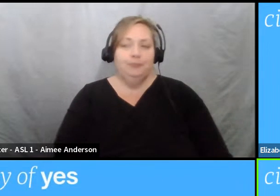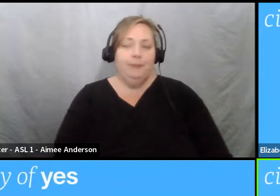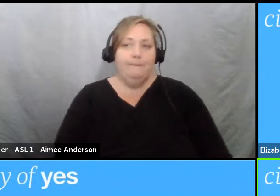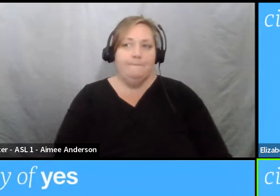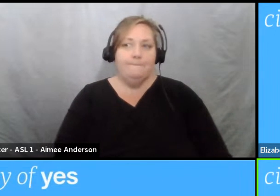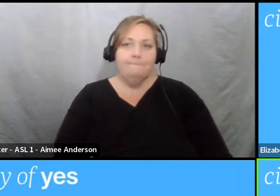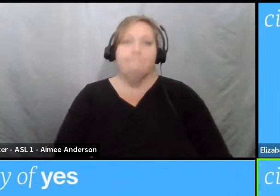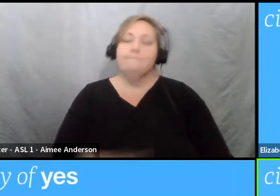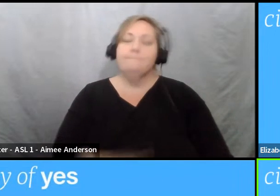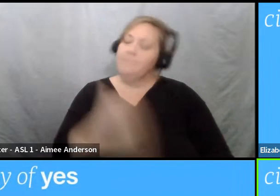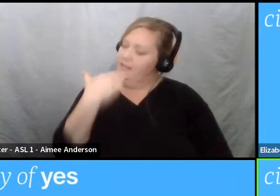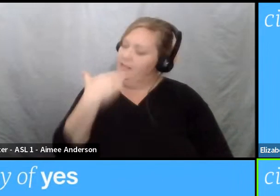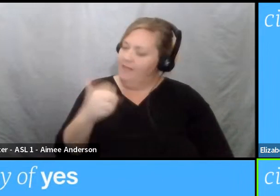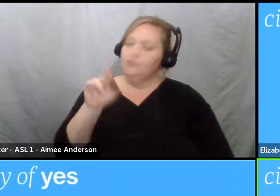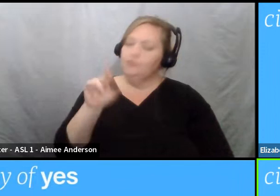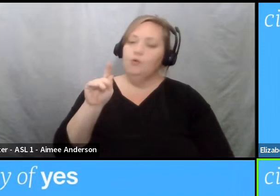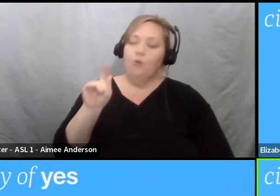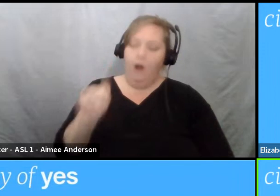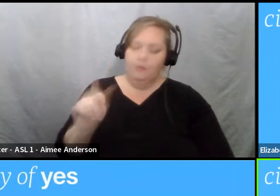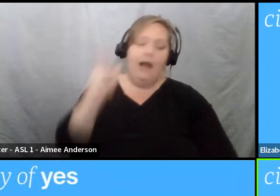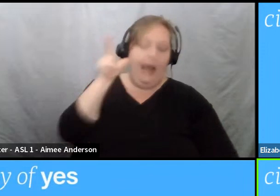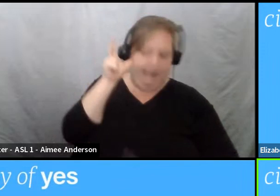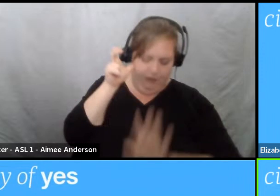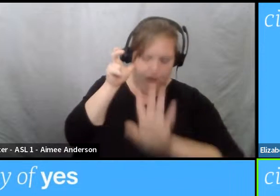Thanks, Robert. Yeah, I hear you.